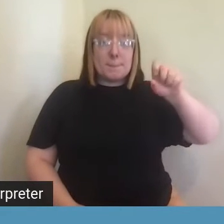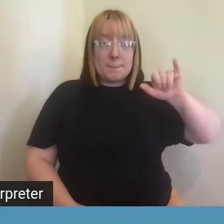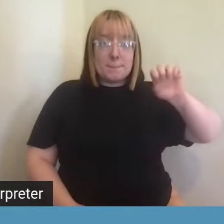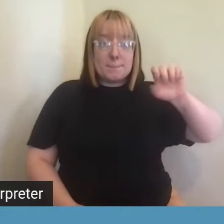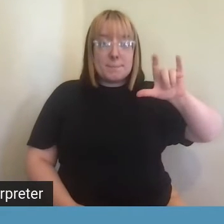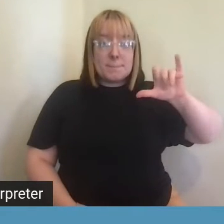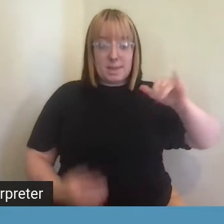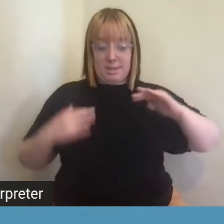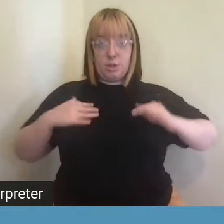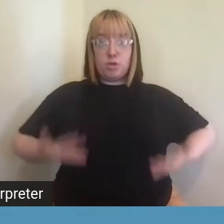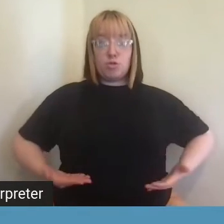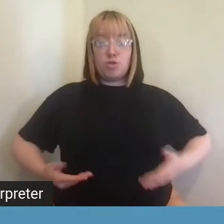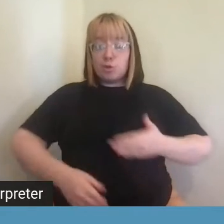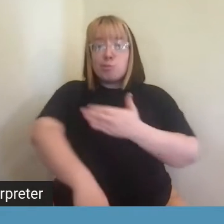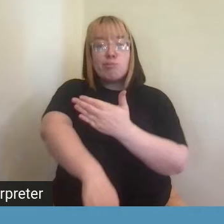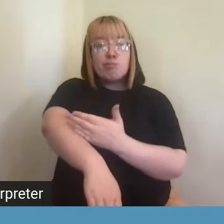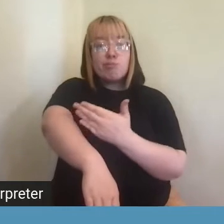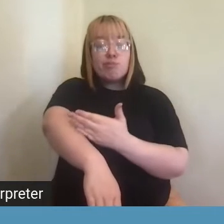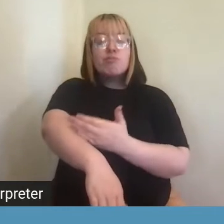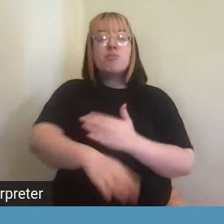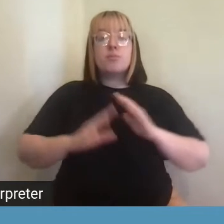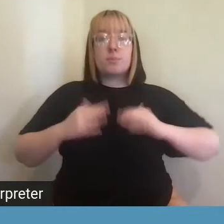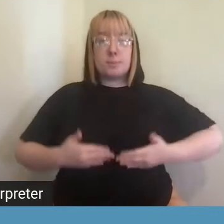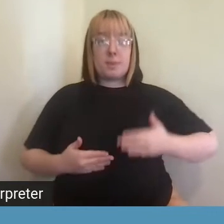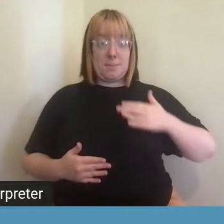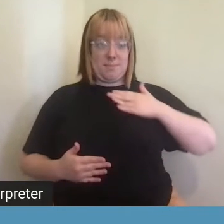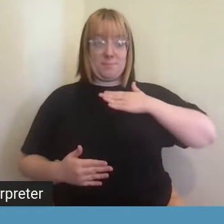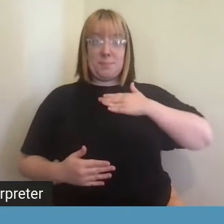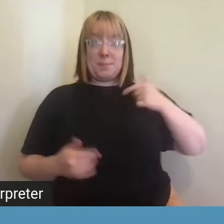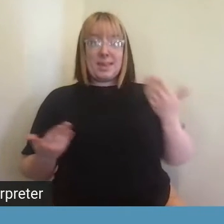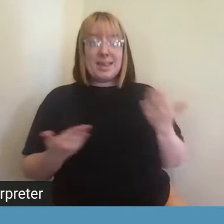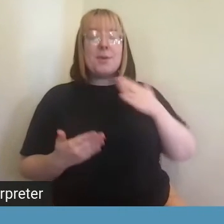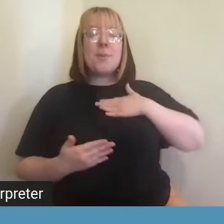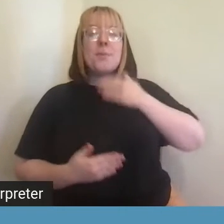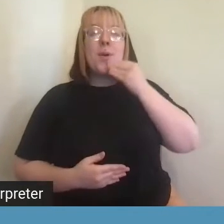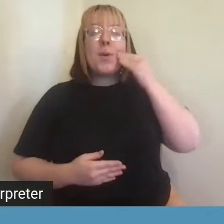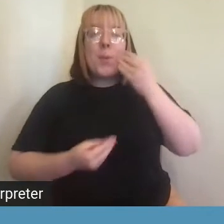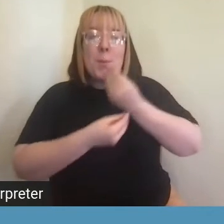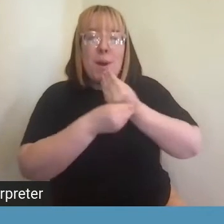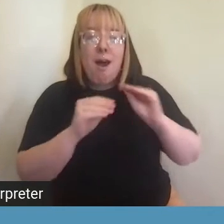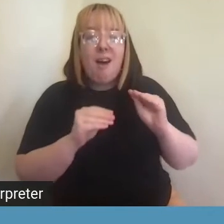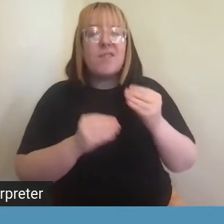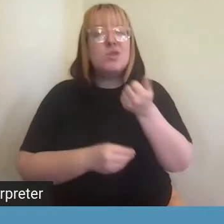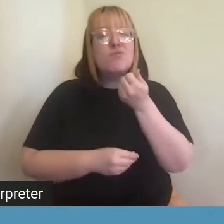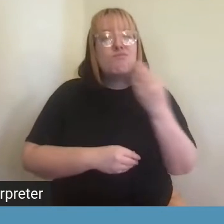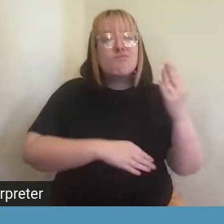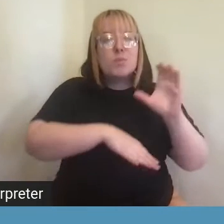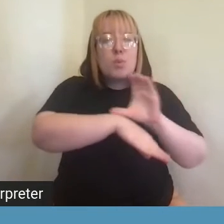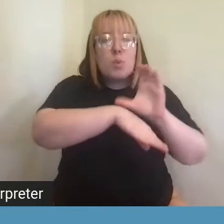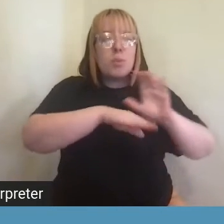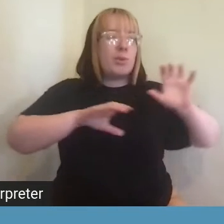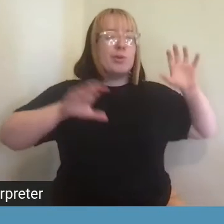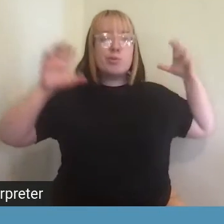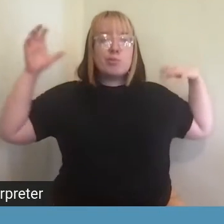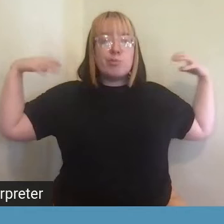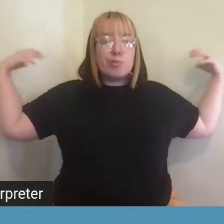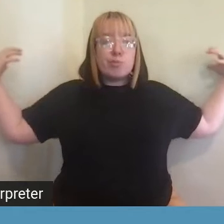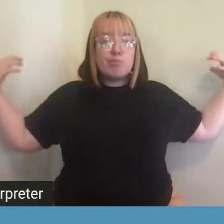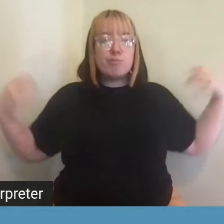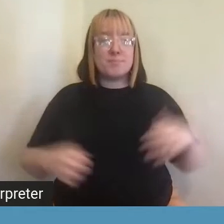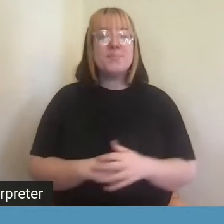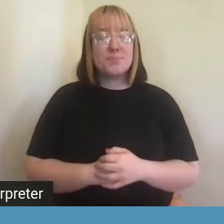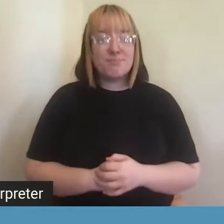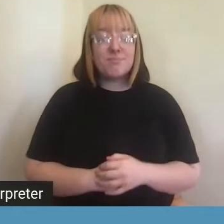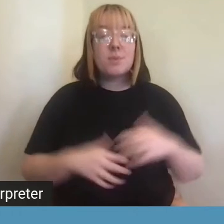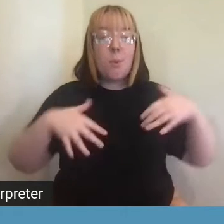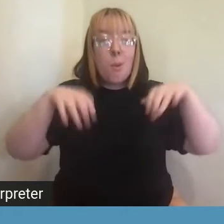in front of a backdrop of my home office, which consists of a desk and a few computers behind me. As the host for today's